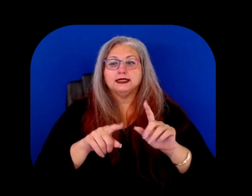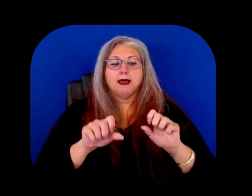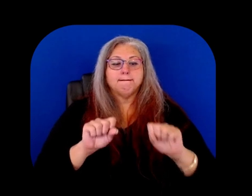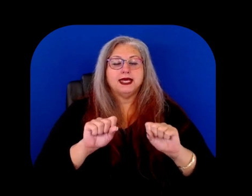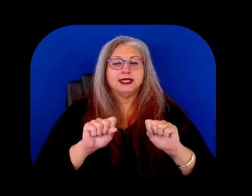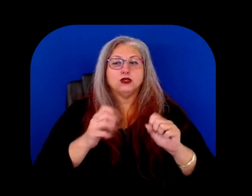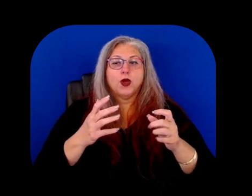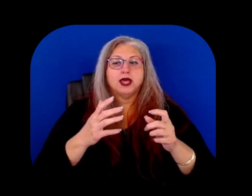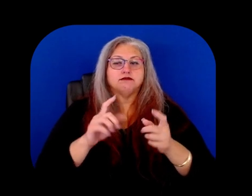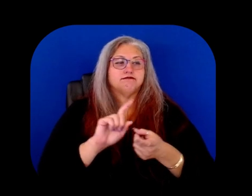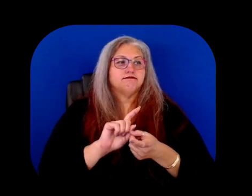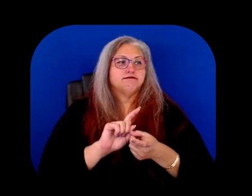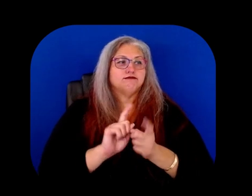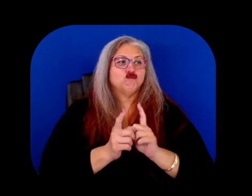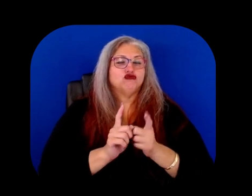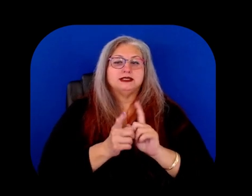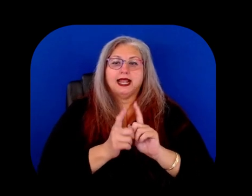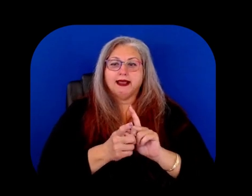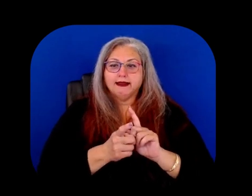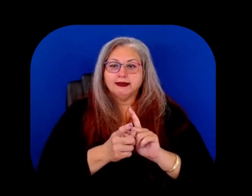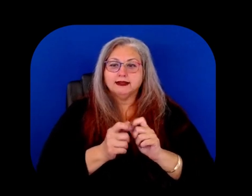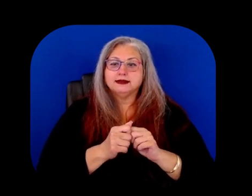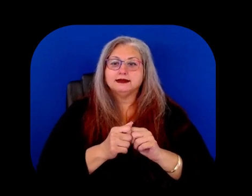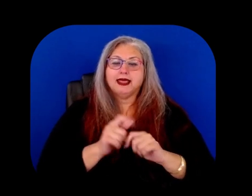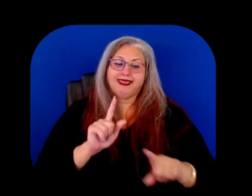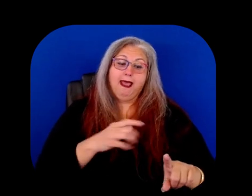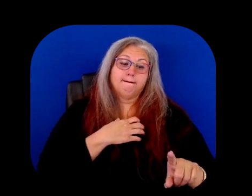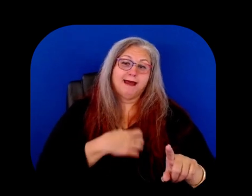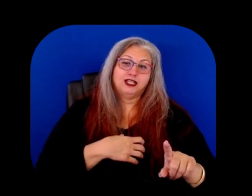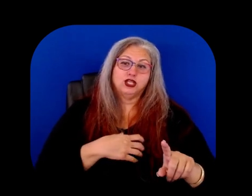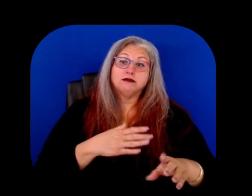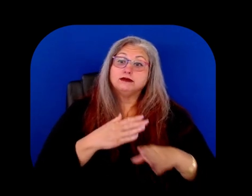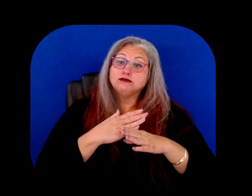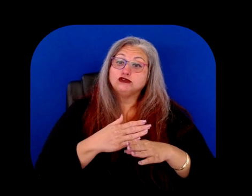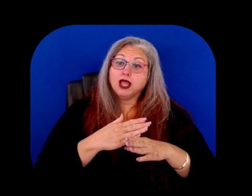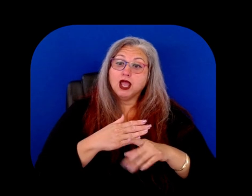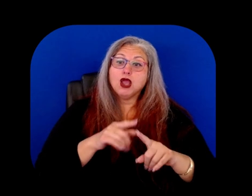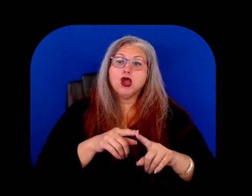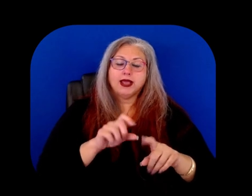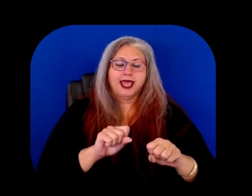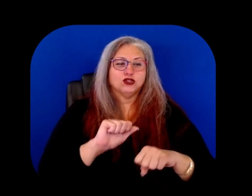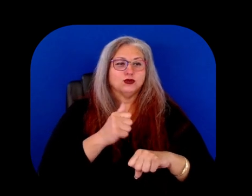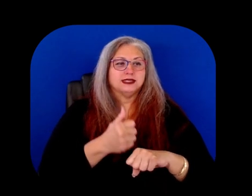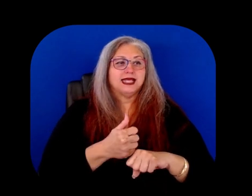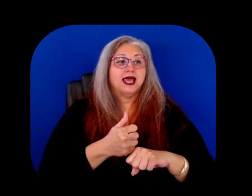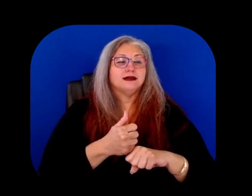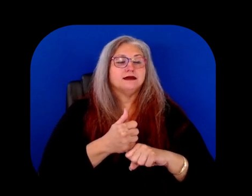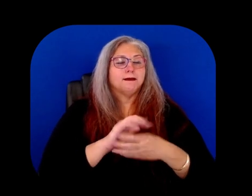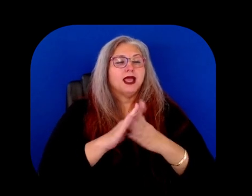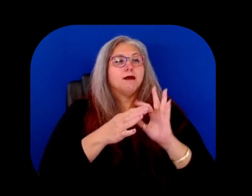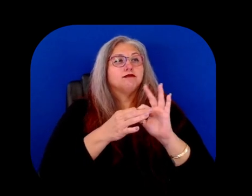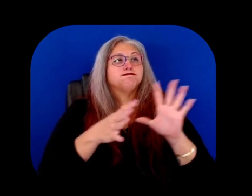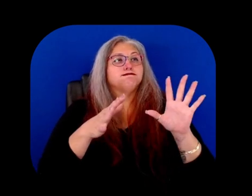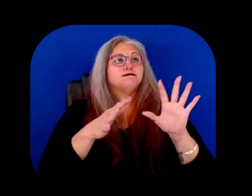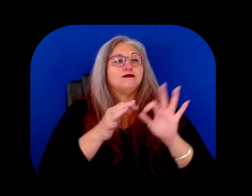the ability to translate this passion and share it and set it free. But at